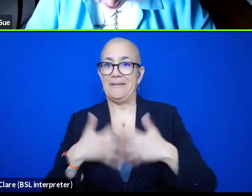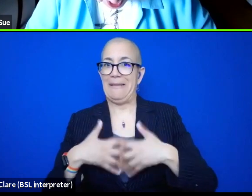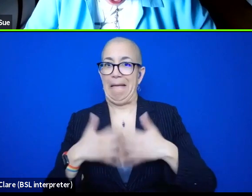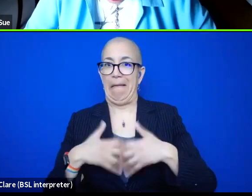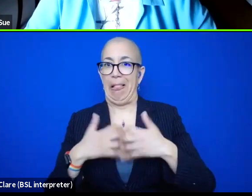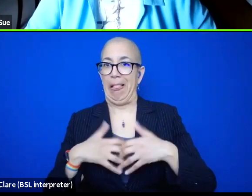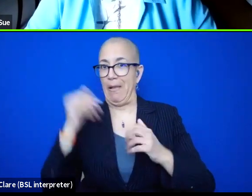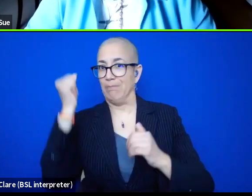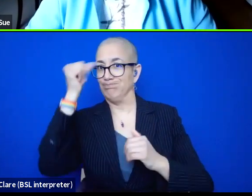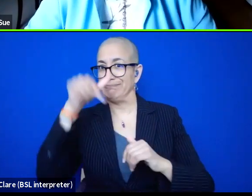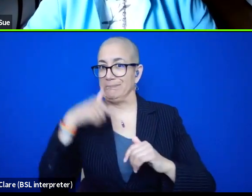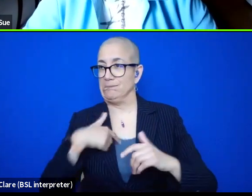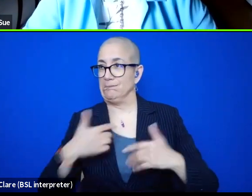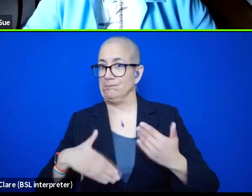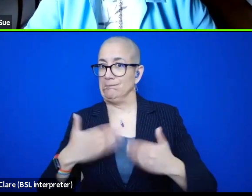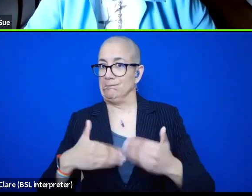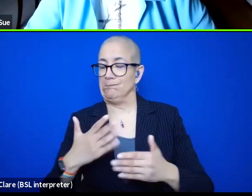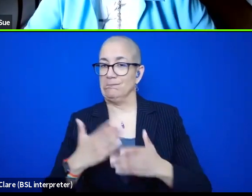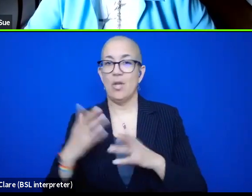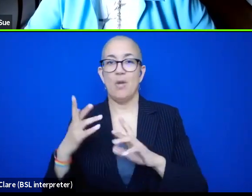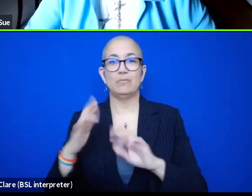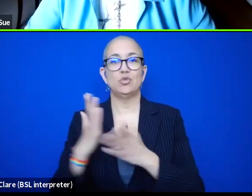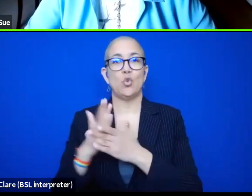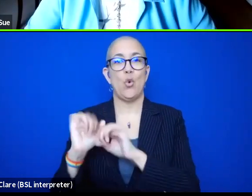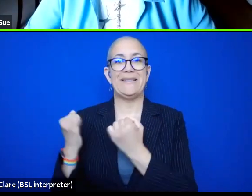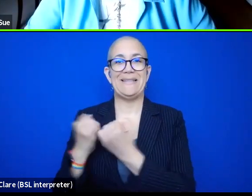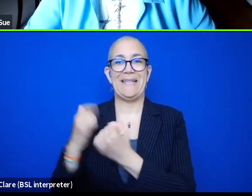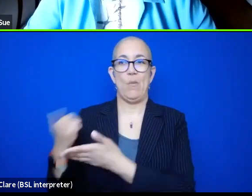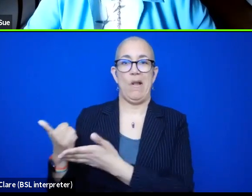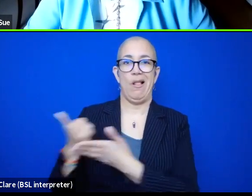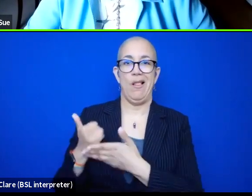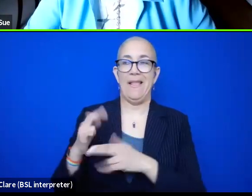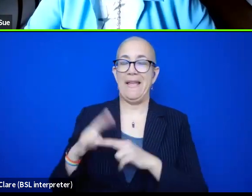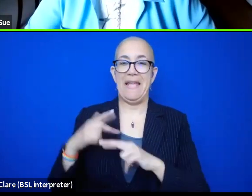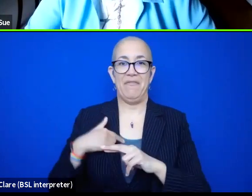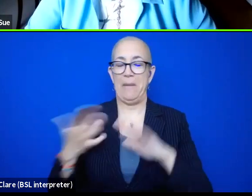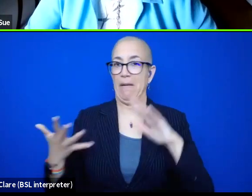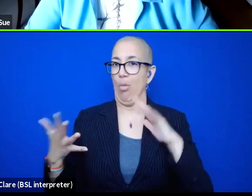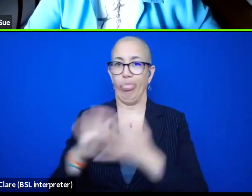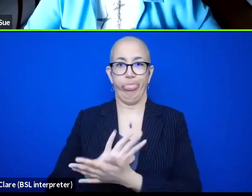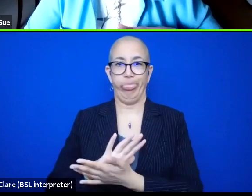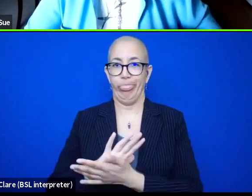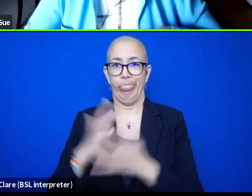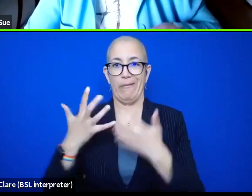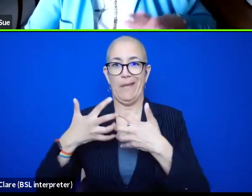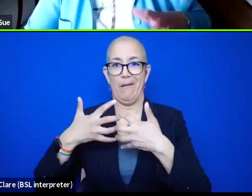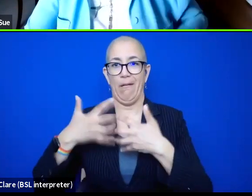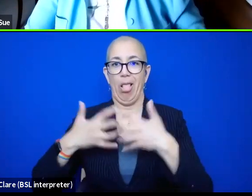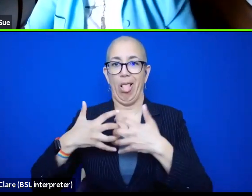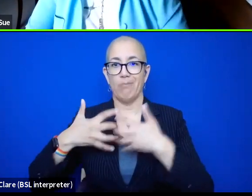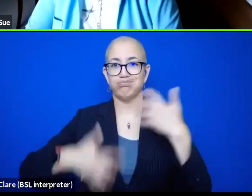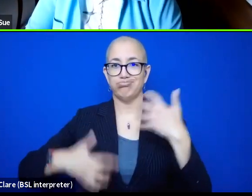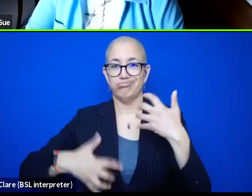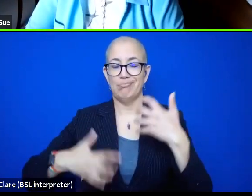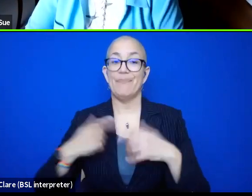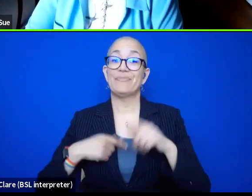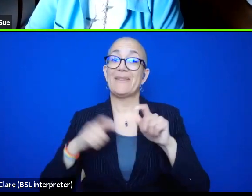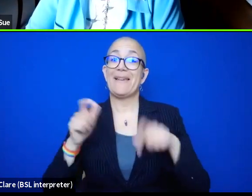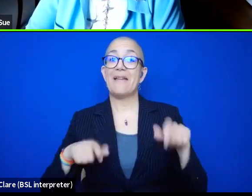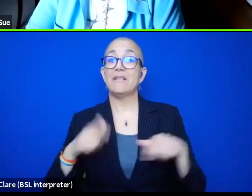another. And I'm sure the team will feed me if I fall flat on my face with one or other of them. So our candidates have 3 minutes for